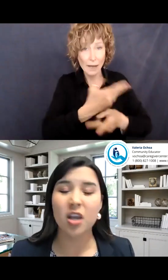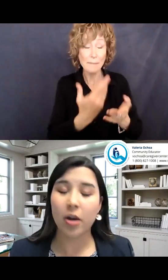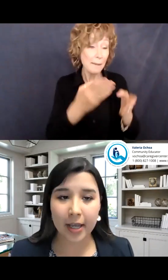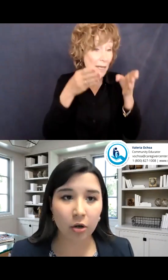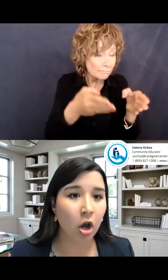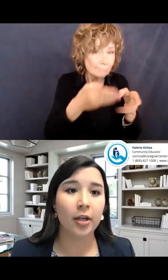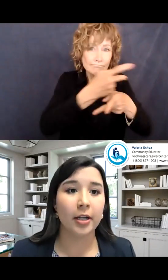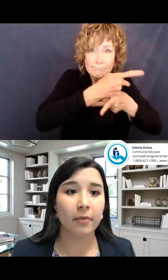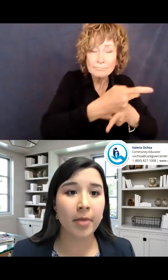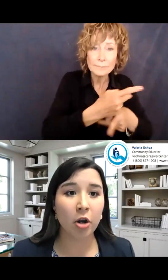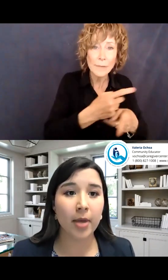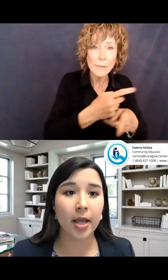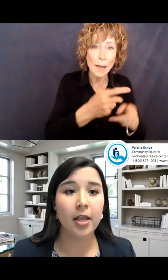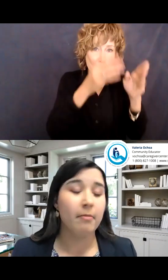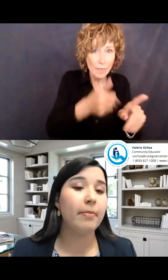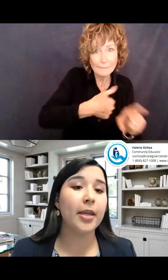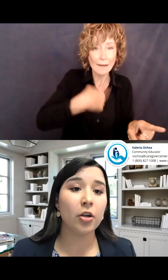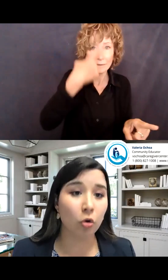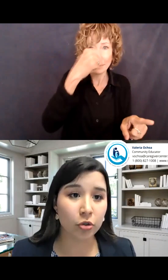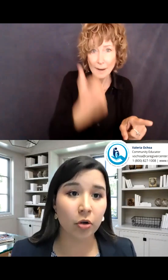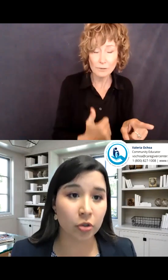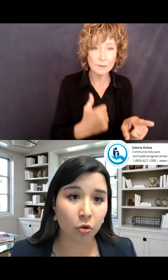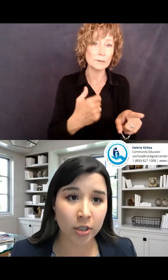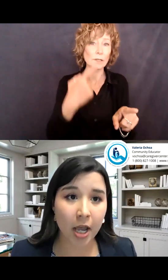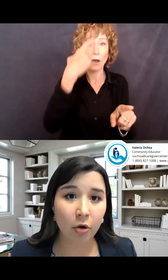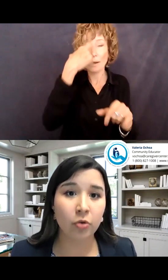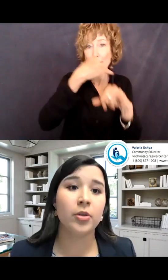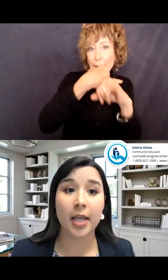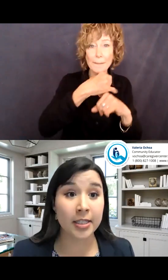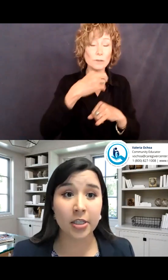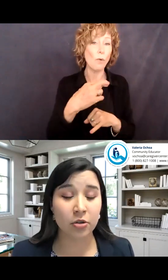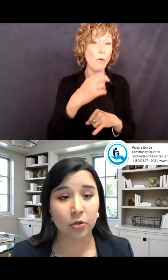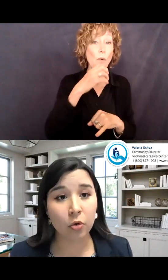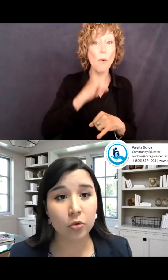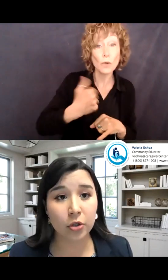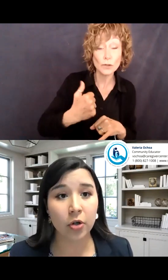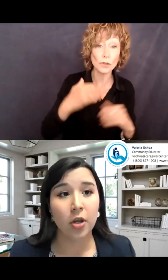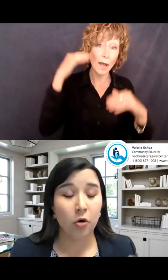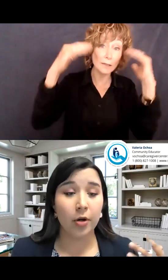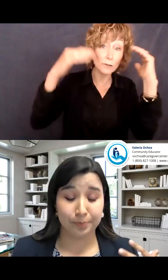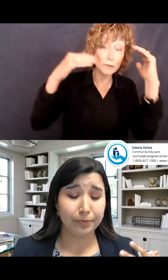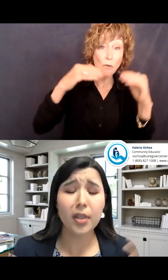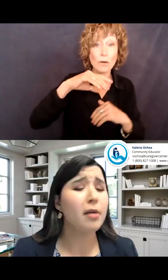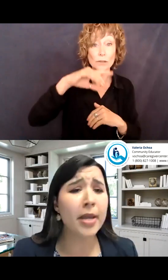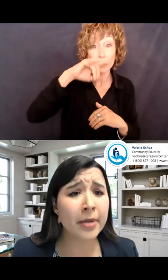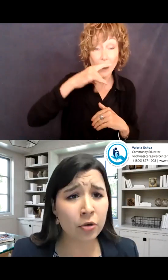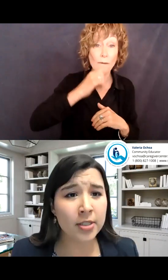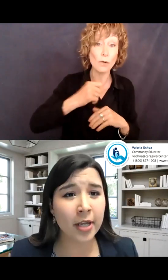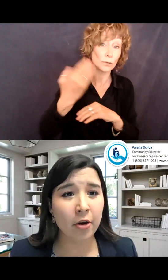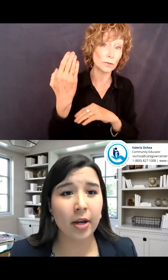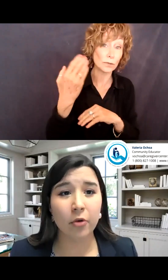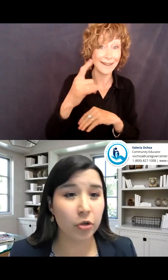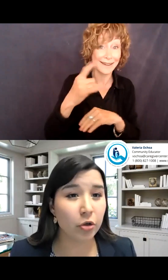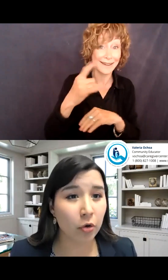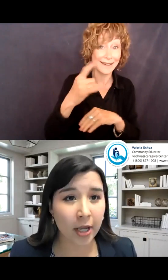Alzheimer's, again, a cognitive impairment, maybe an older adult child who is 18 years or older, or maybe you as